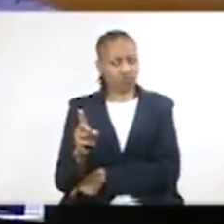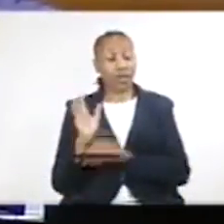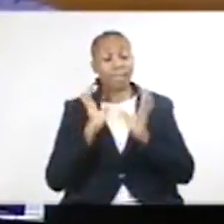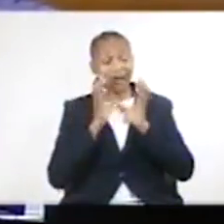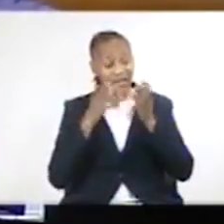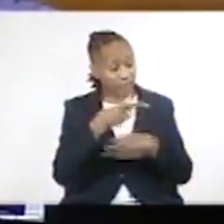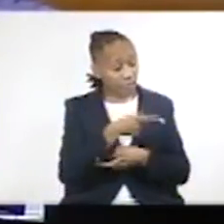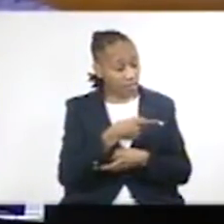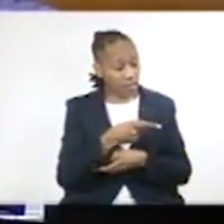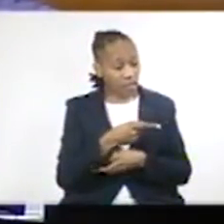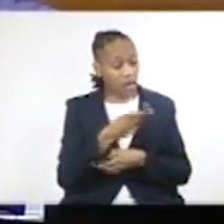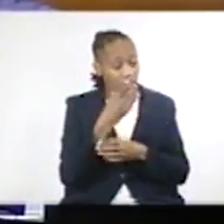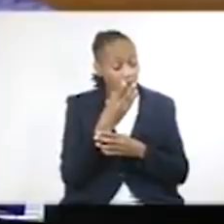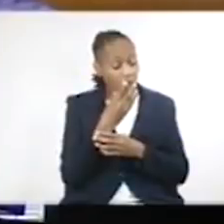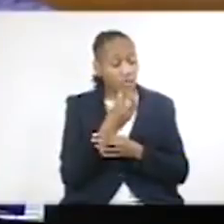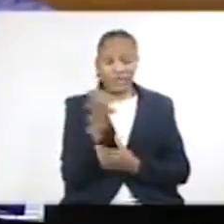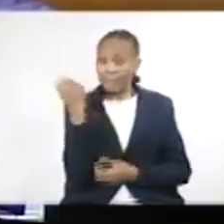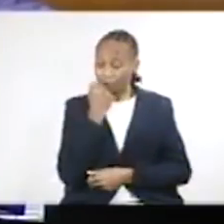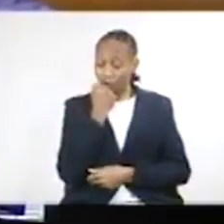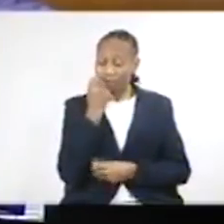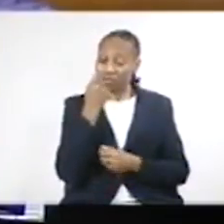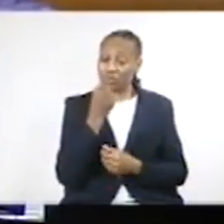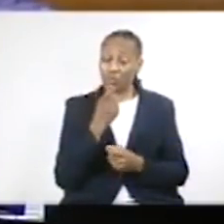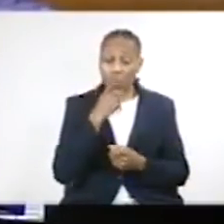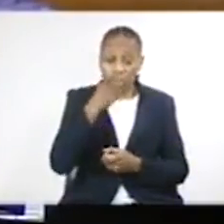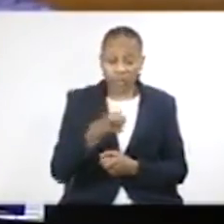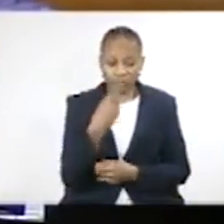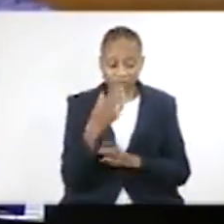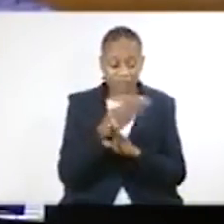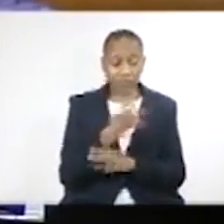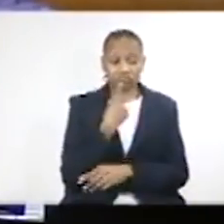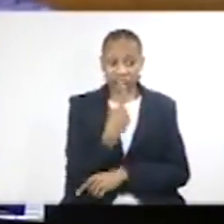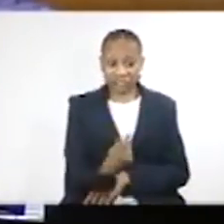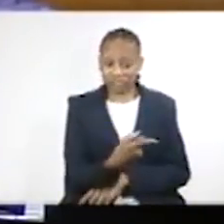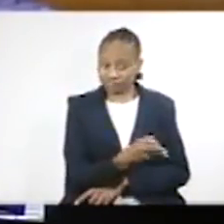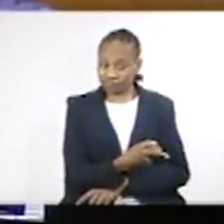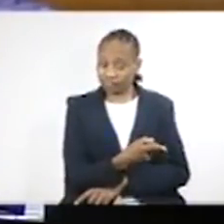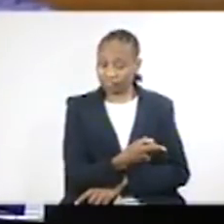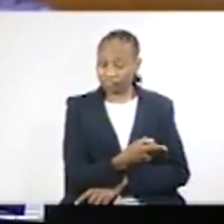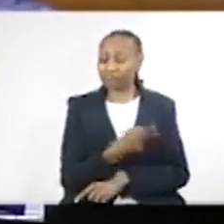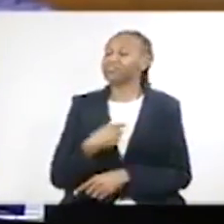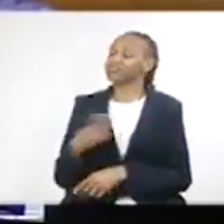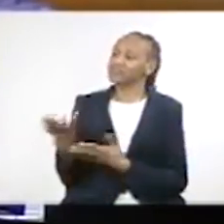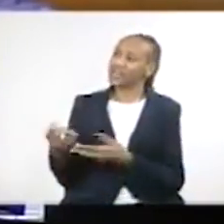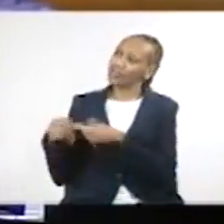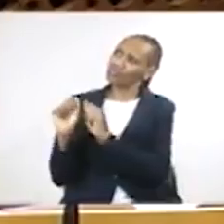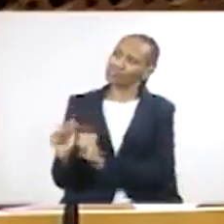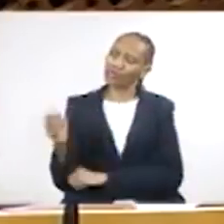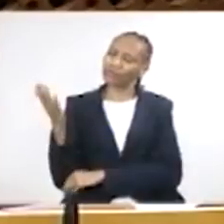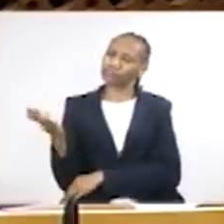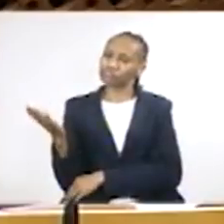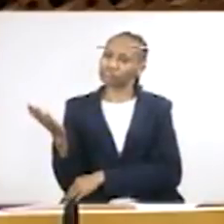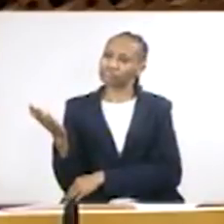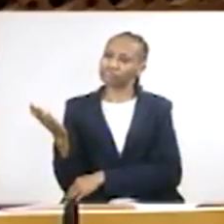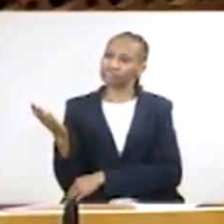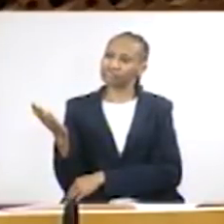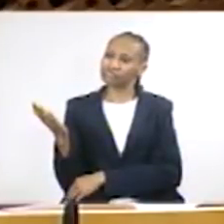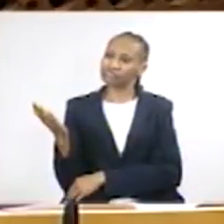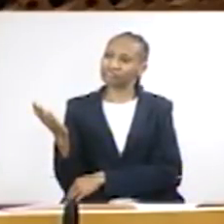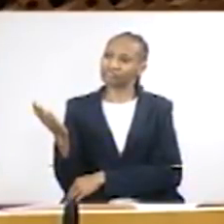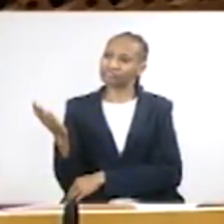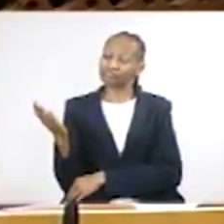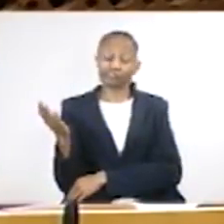the chairperson must be consistent in the application of the rules of parliament. The chairperson is very consistent. The Honorable Maimani